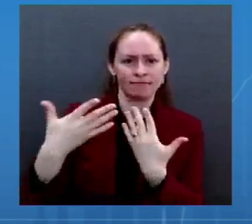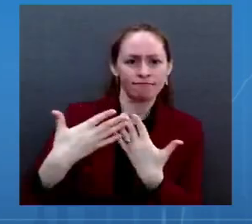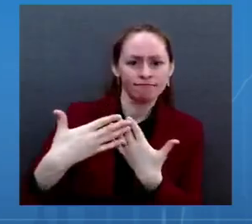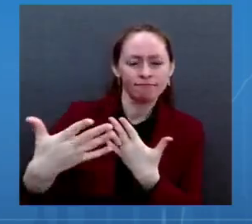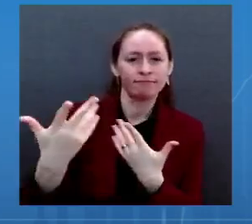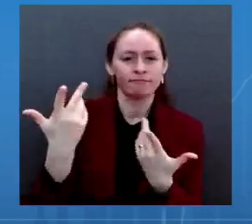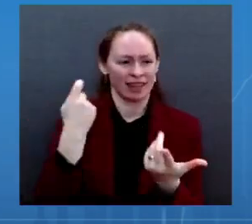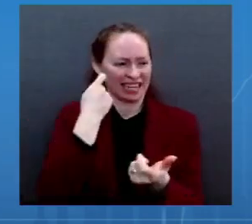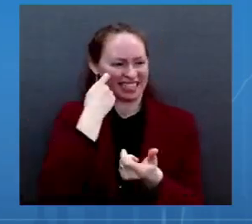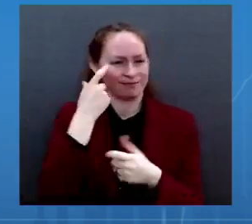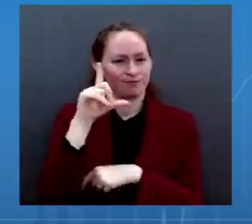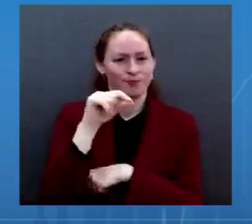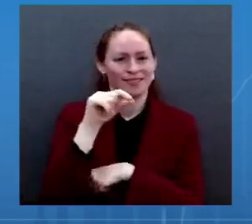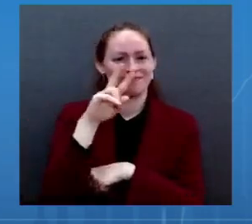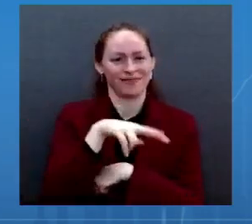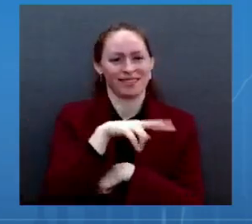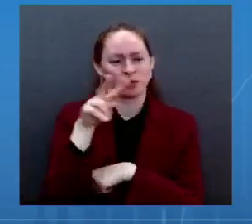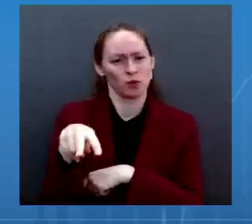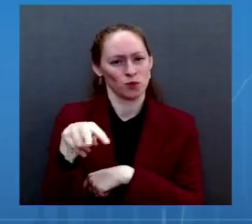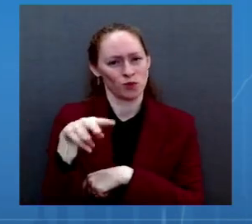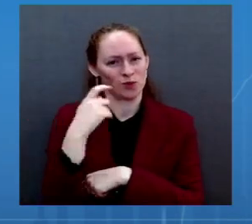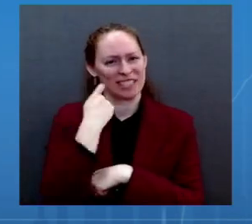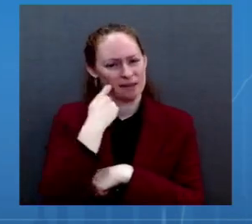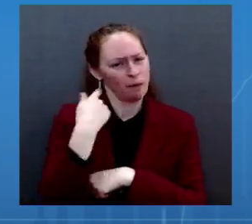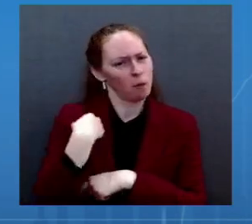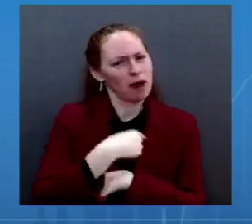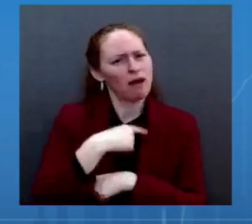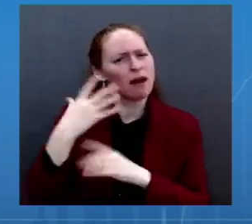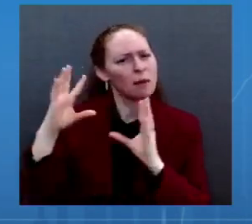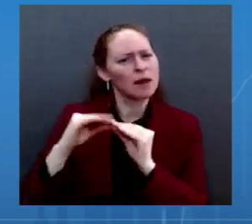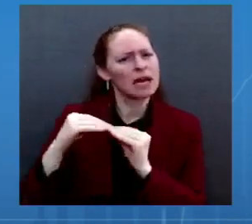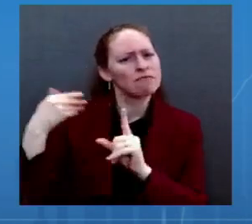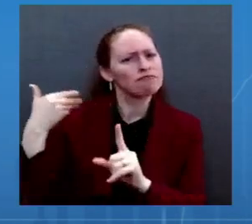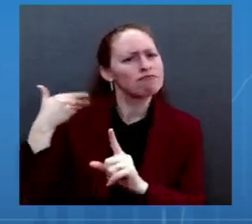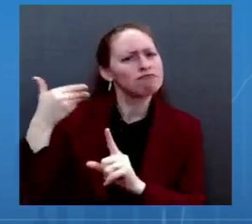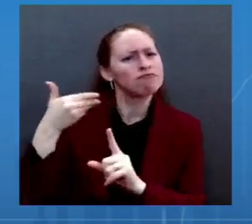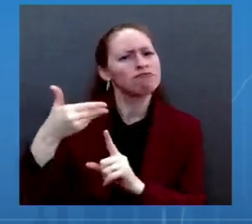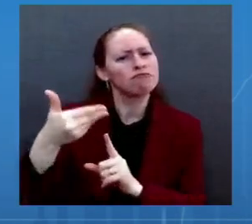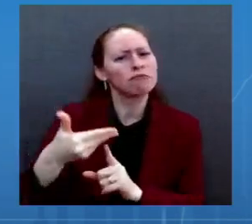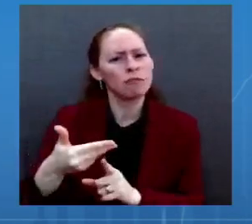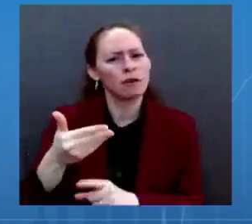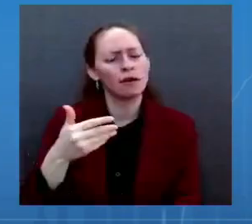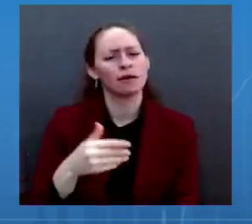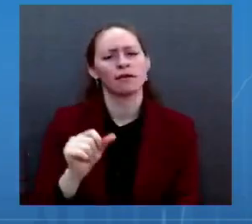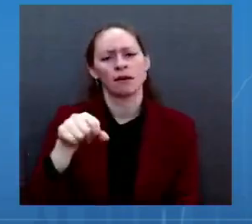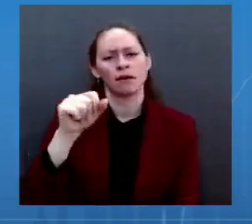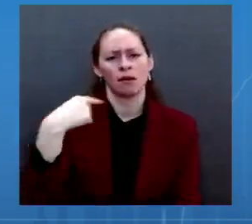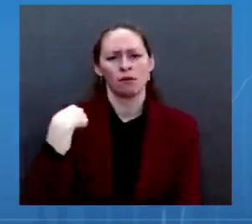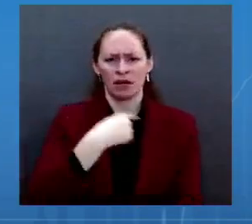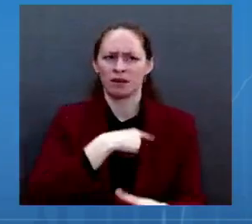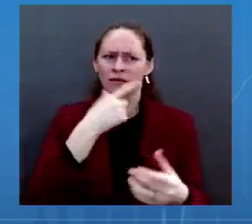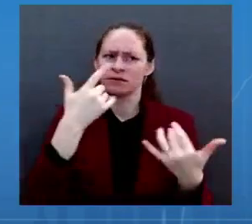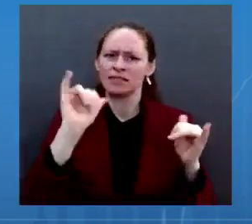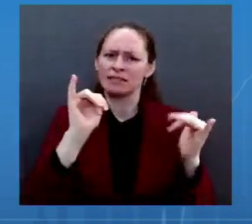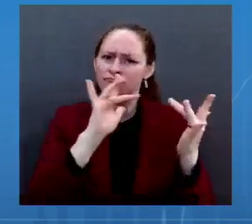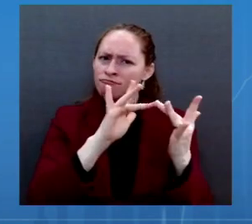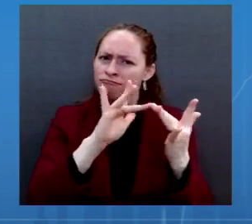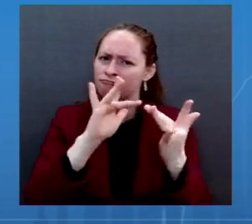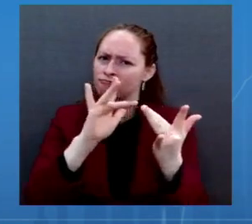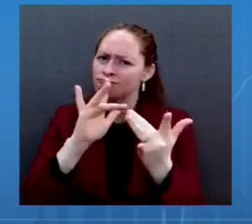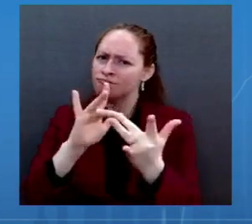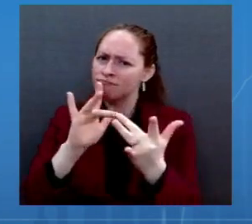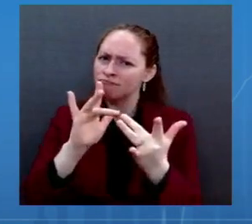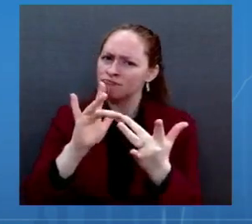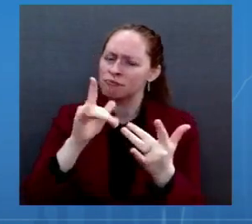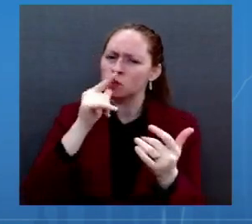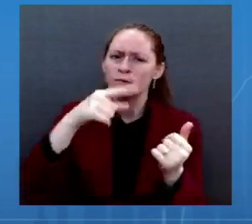these experts to ensure that they are confident as to the discussions that they feel like need to be had as we're making decisions